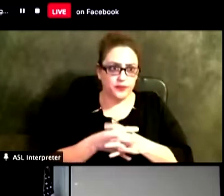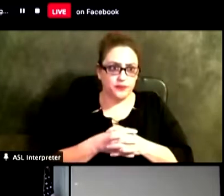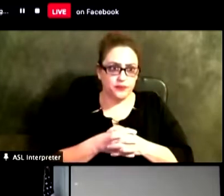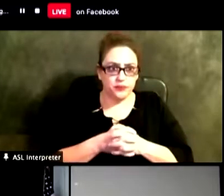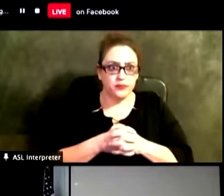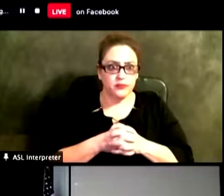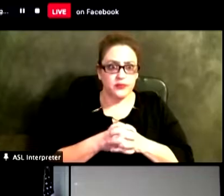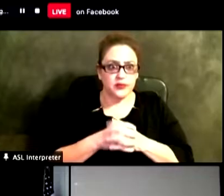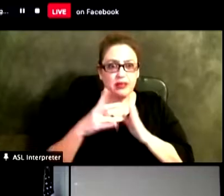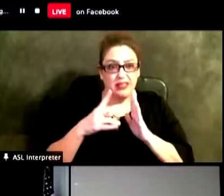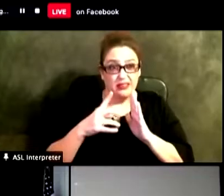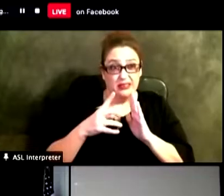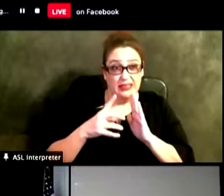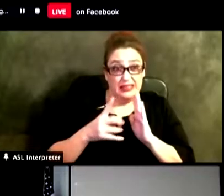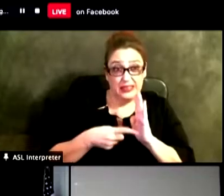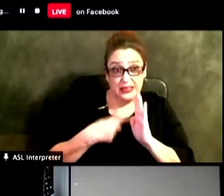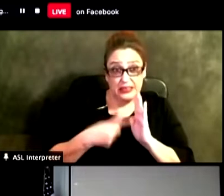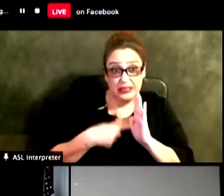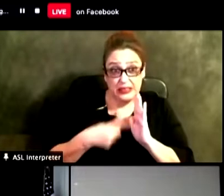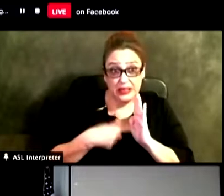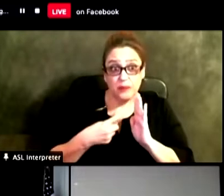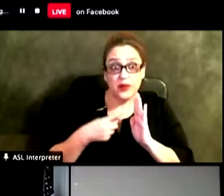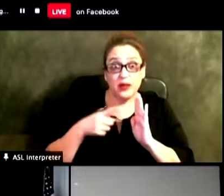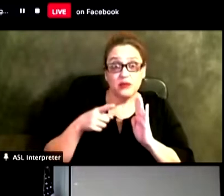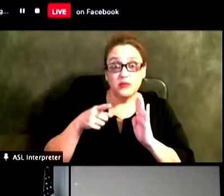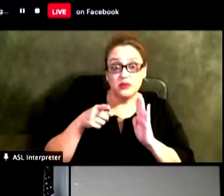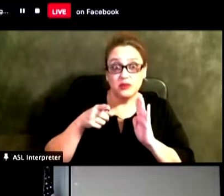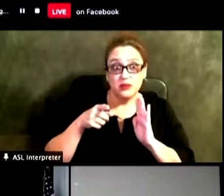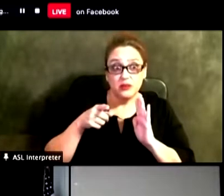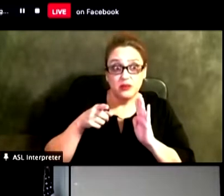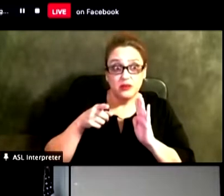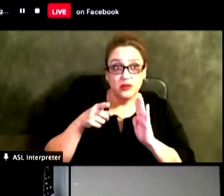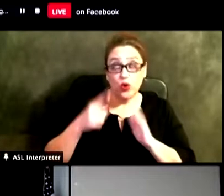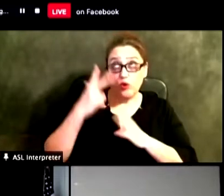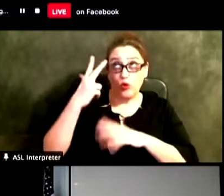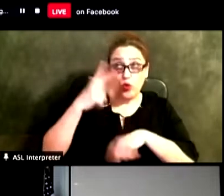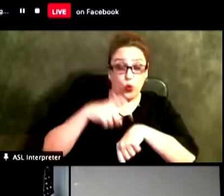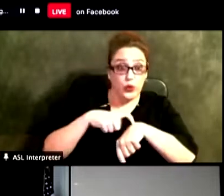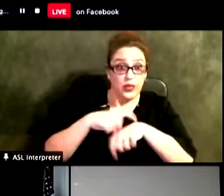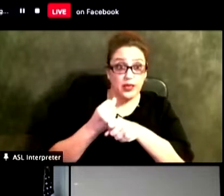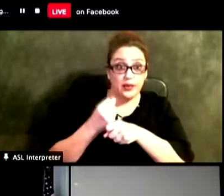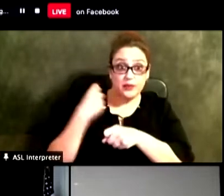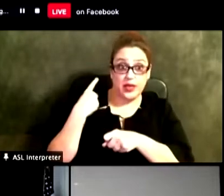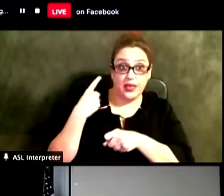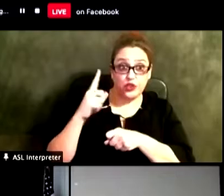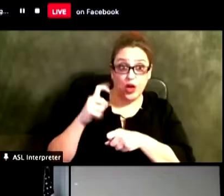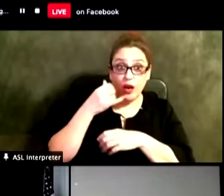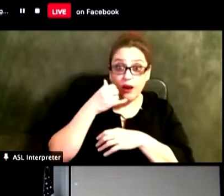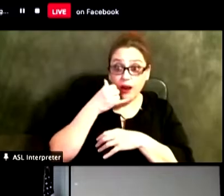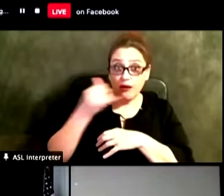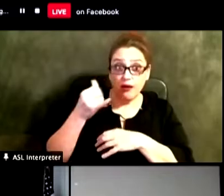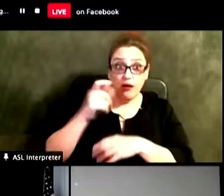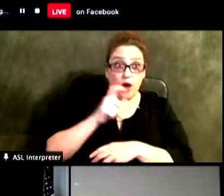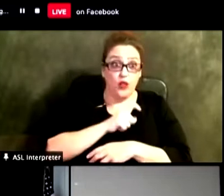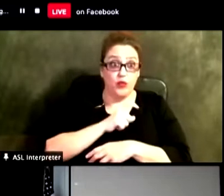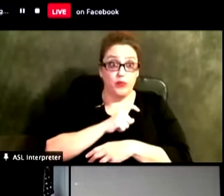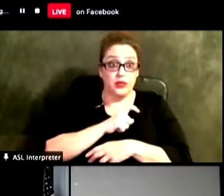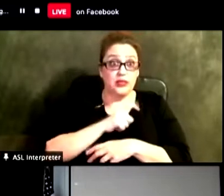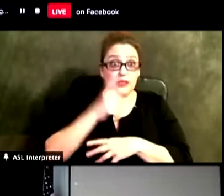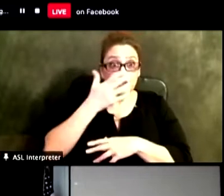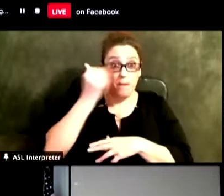Some of the times were three times last year I had to call the police on my own son,